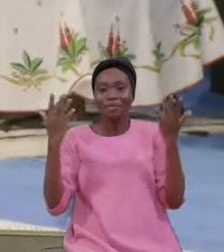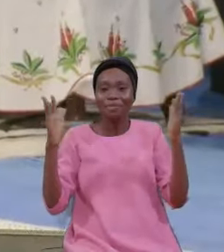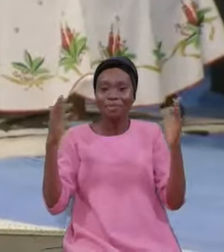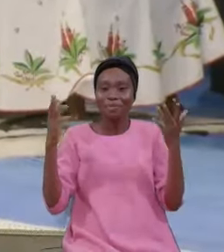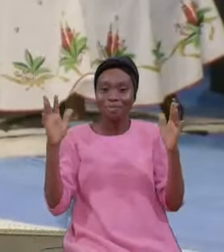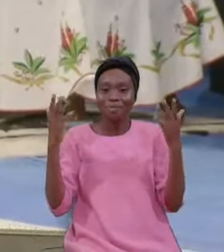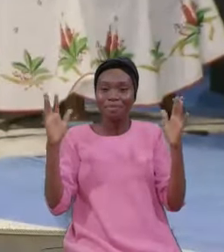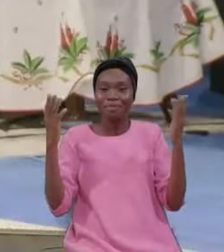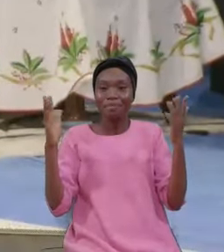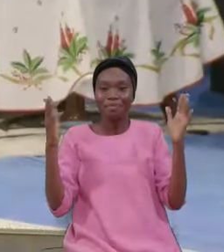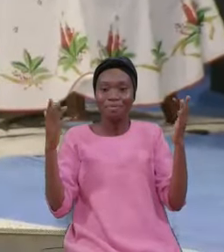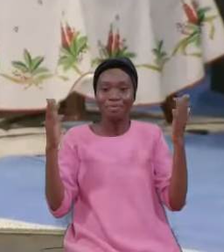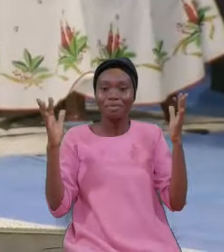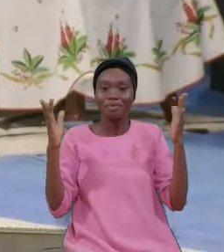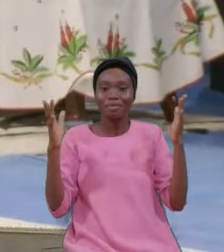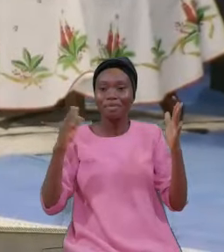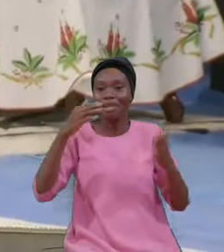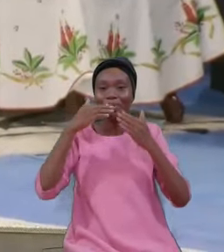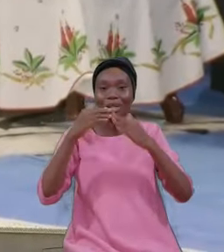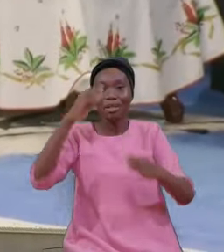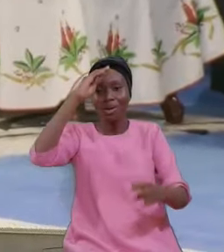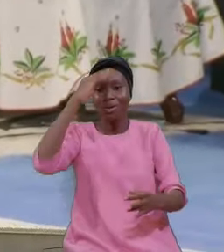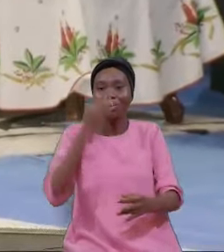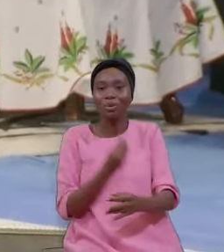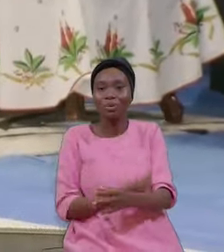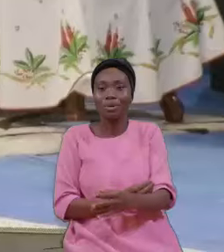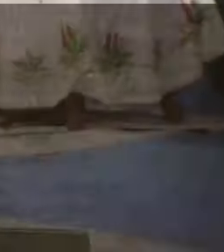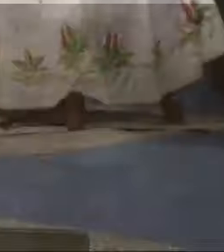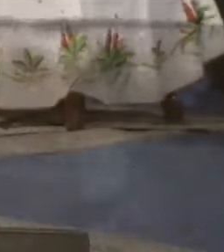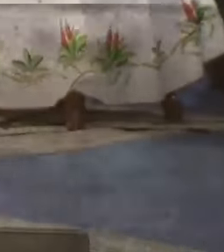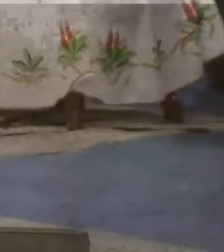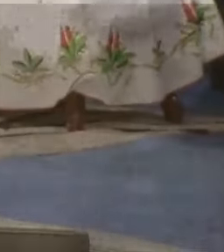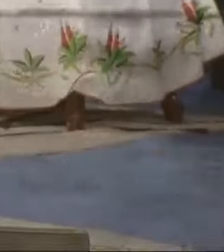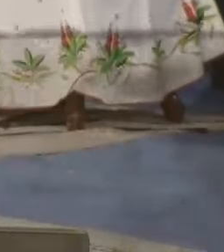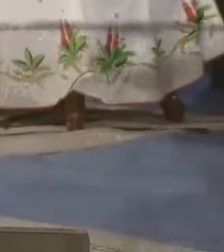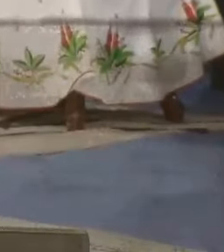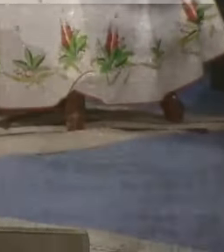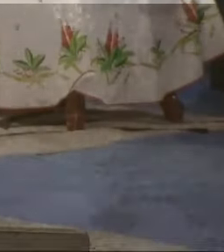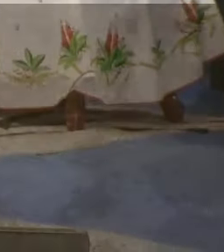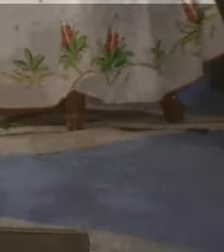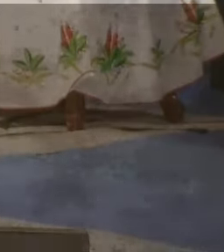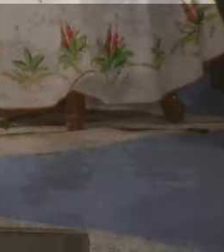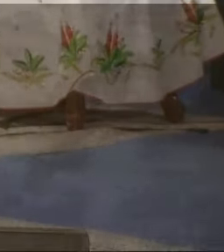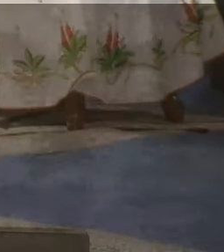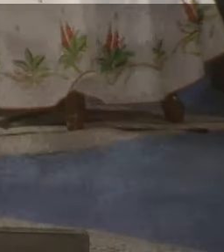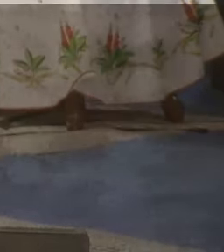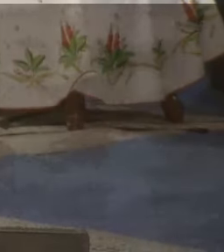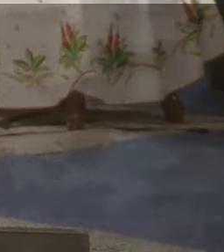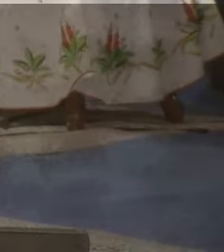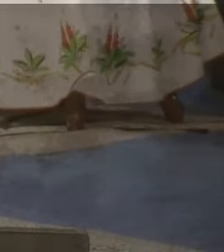Thank you, Pastor. Your Excellencies, the Royal